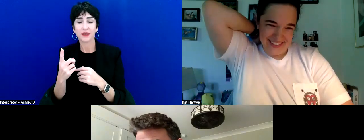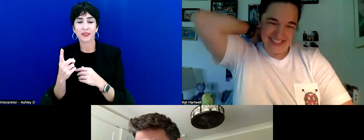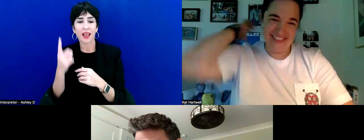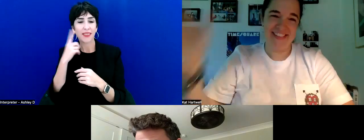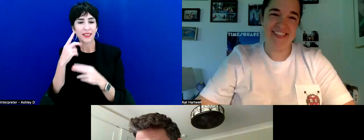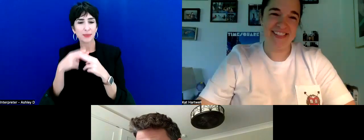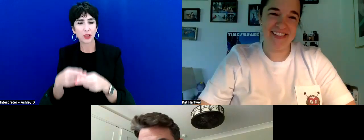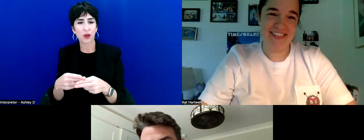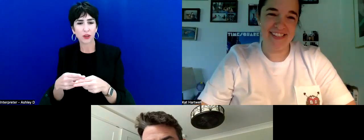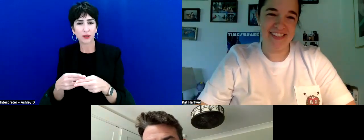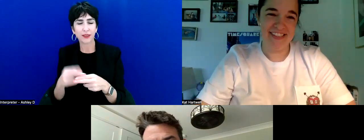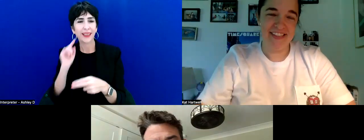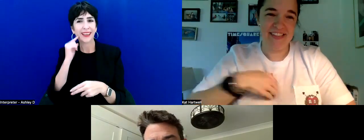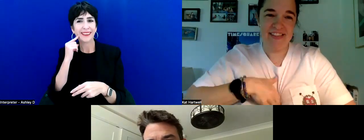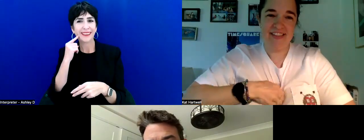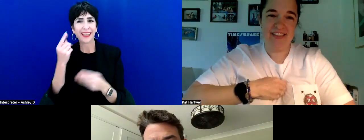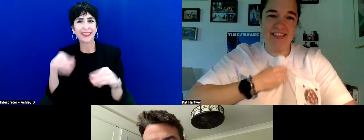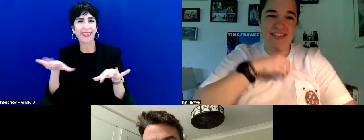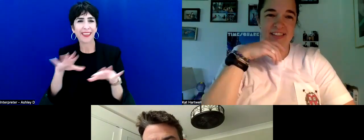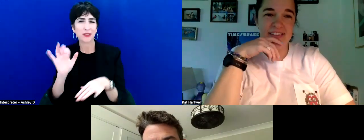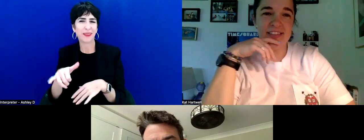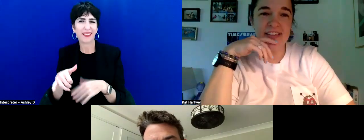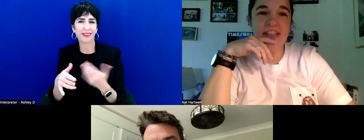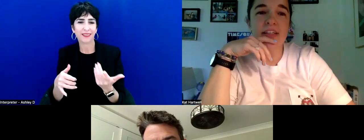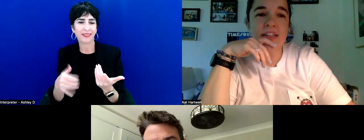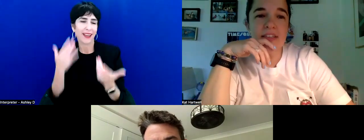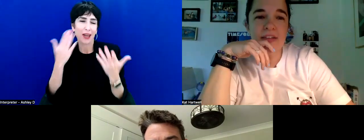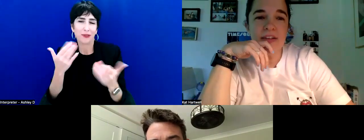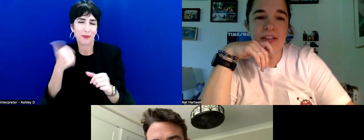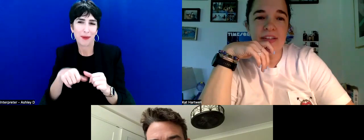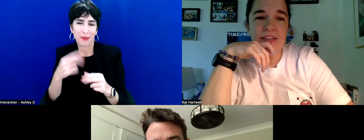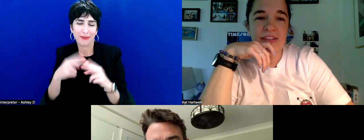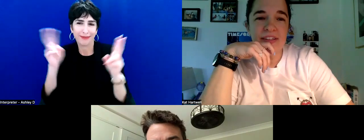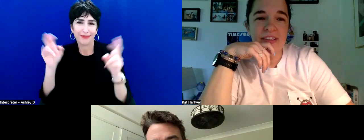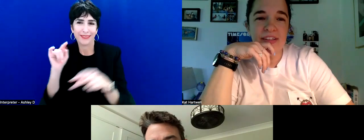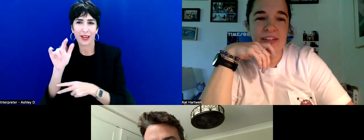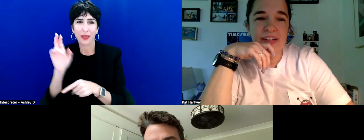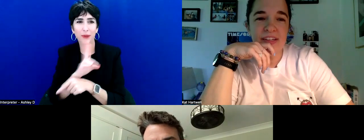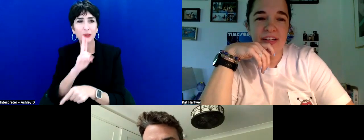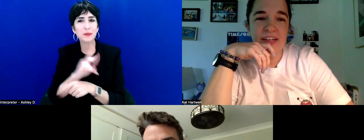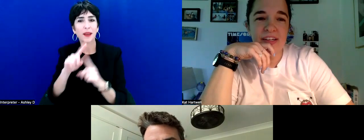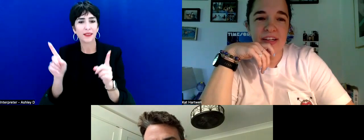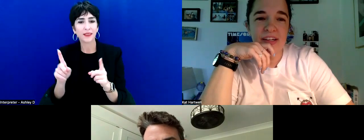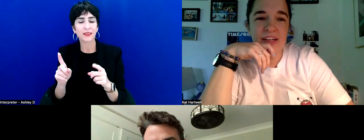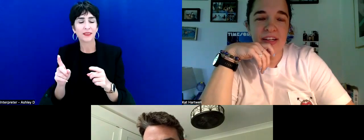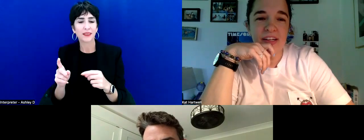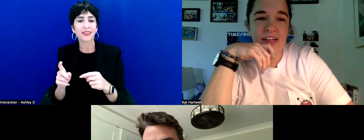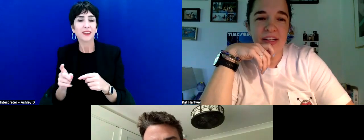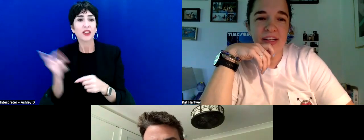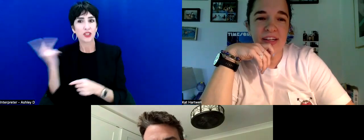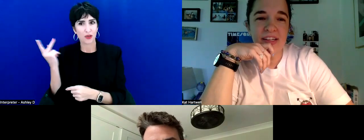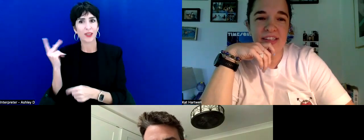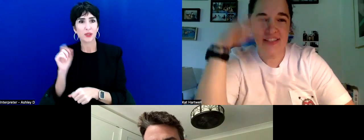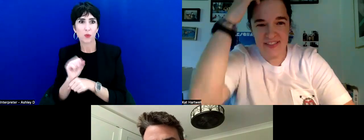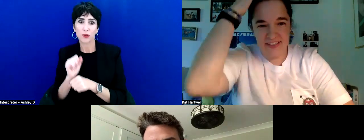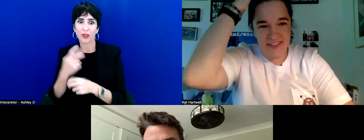called Candyland or something like that. I don't know what title they'll use, but her and I worked